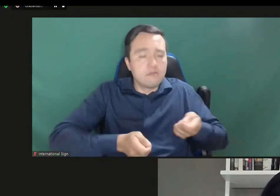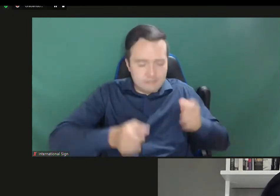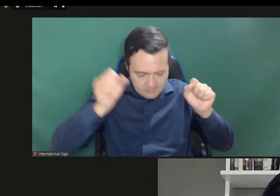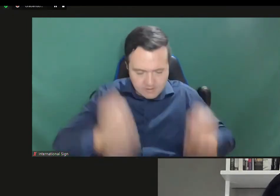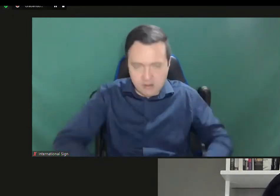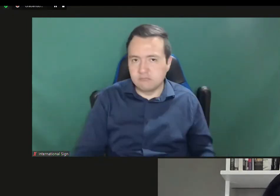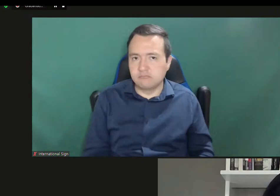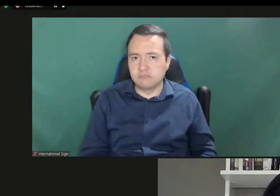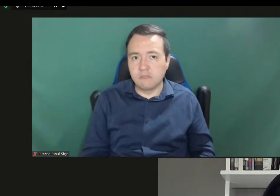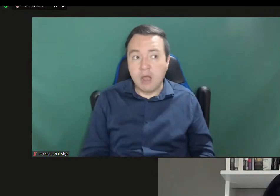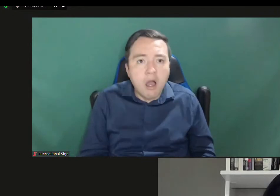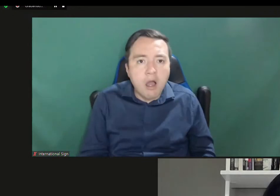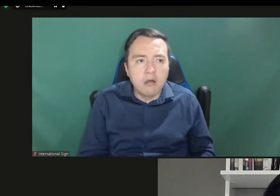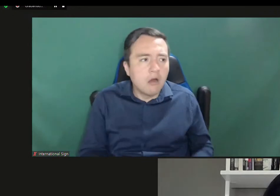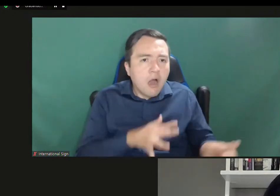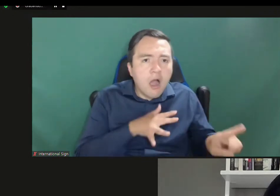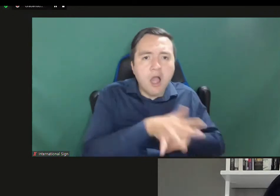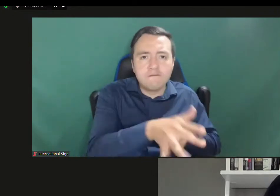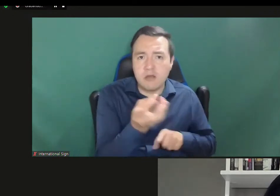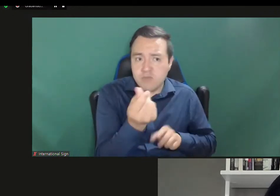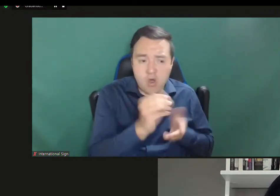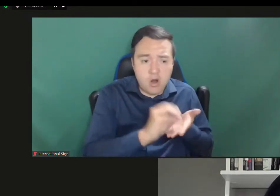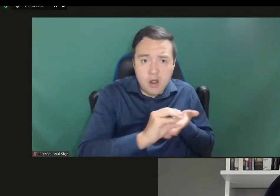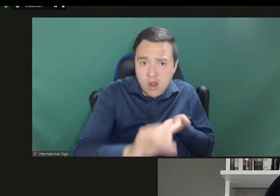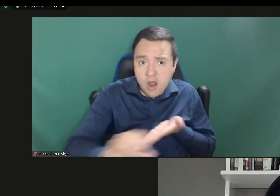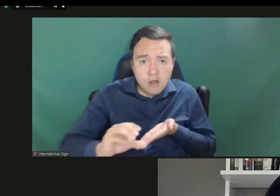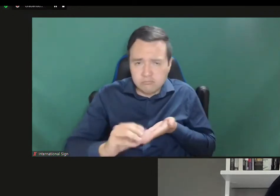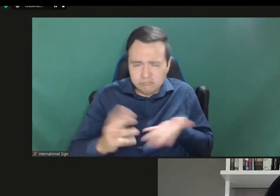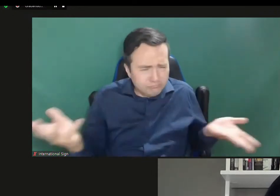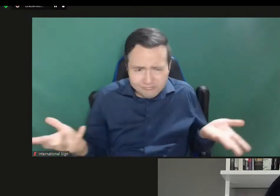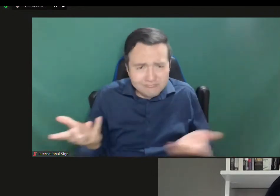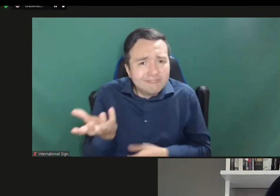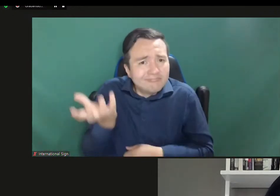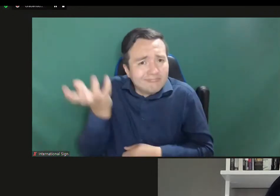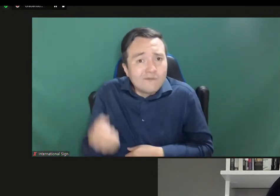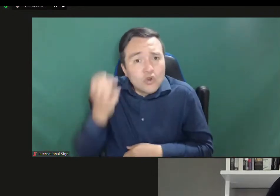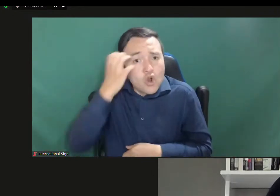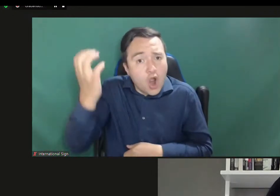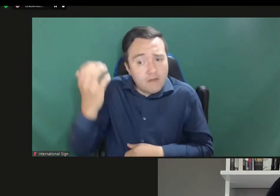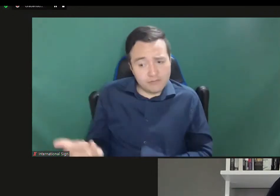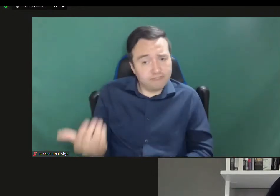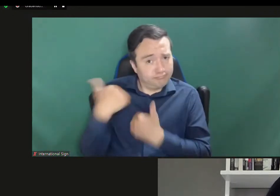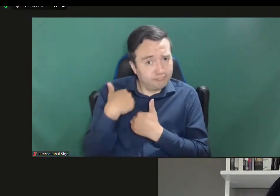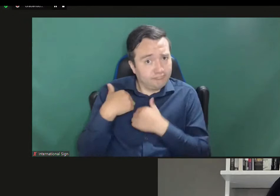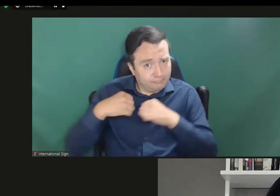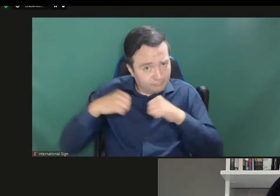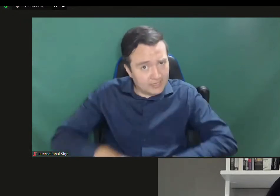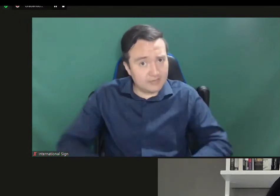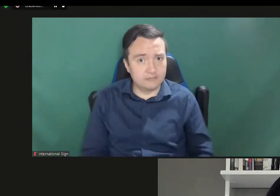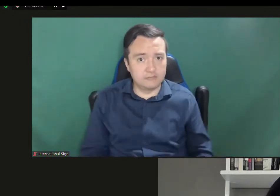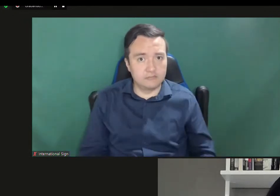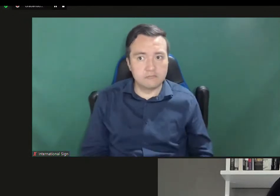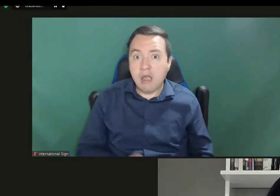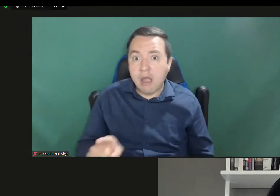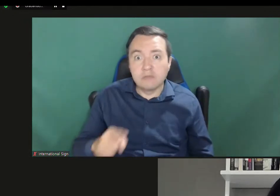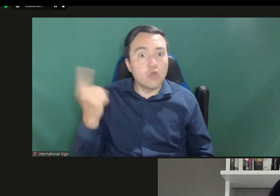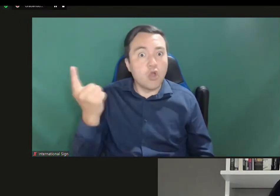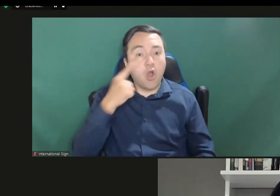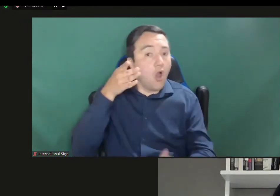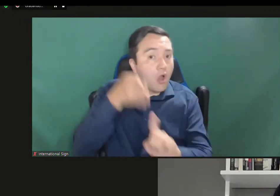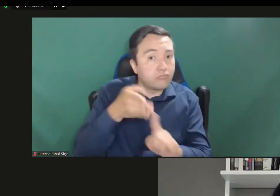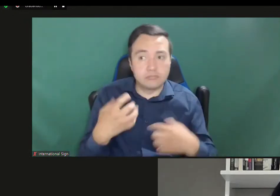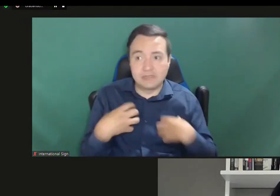And the fact that this happens within the bilateral investment treaty context